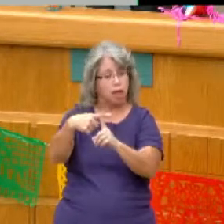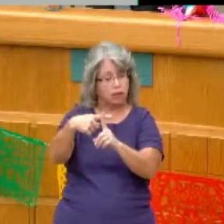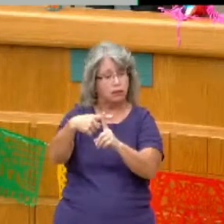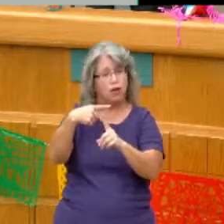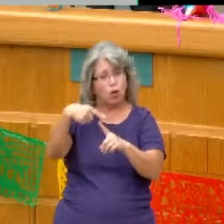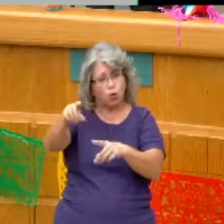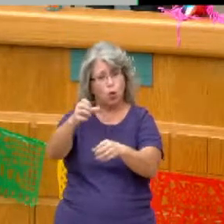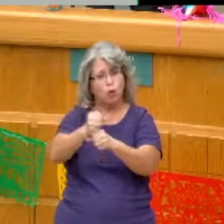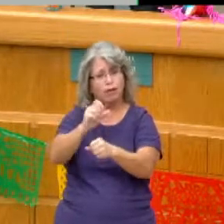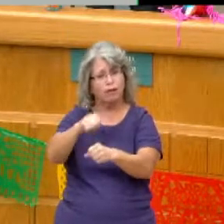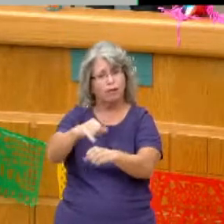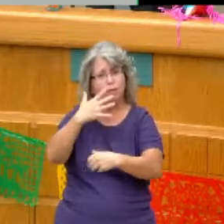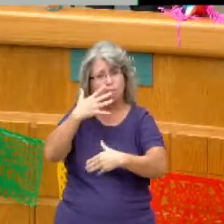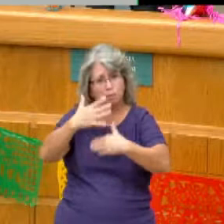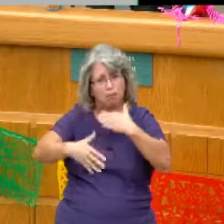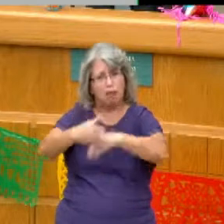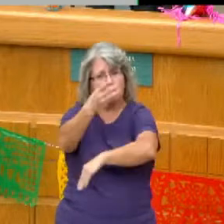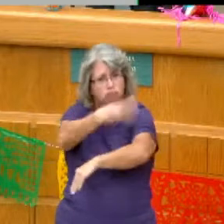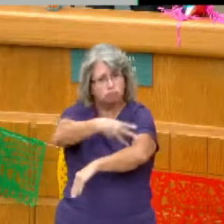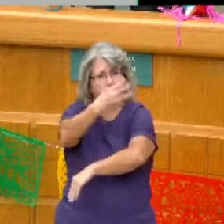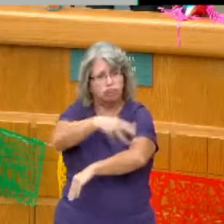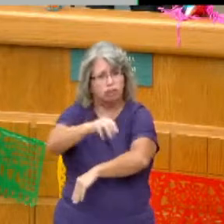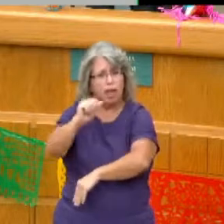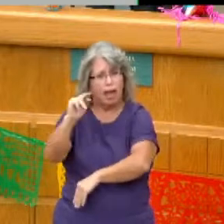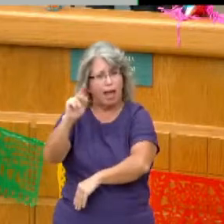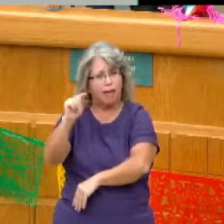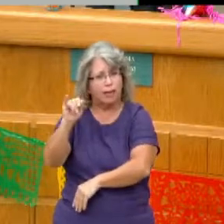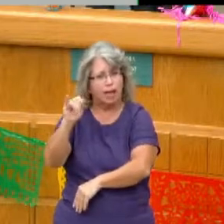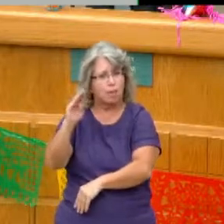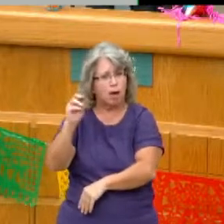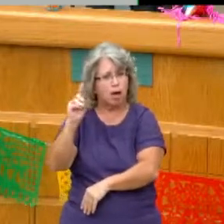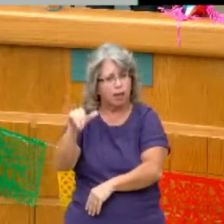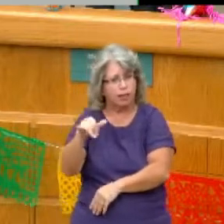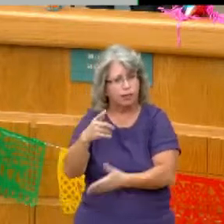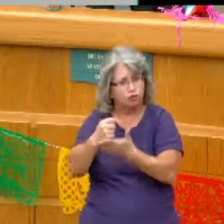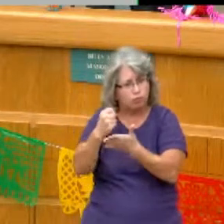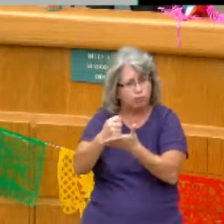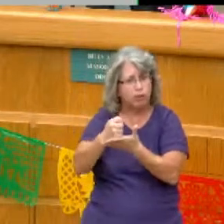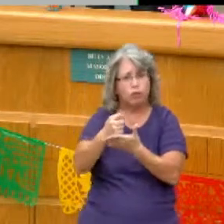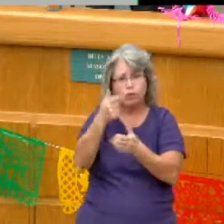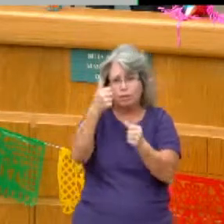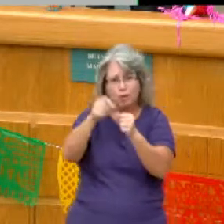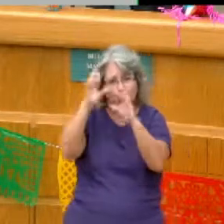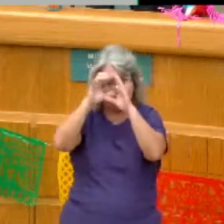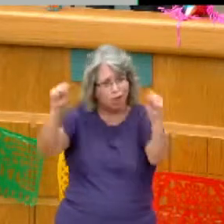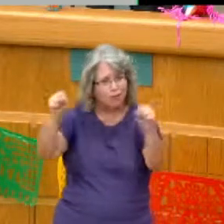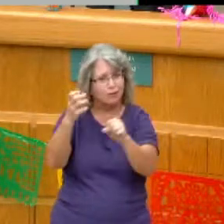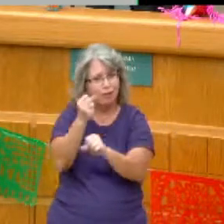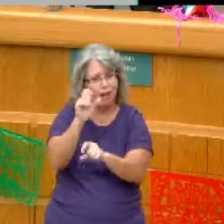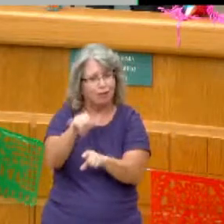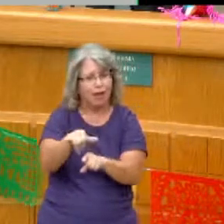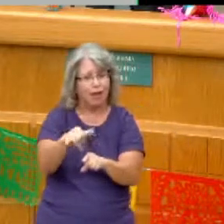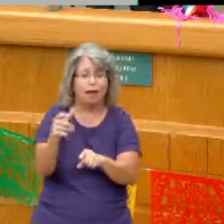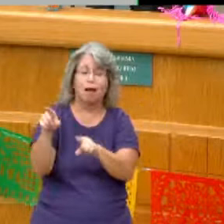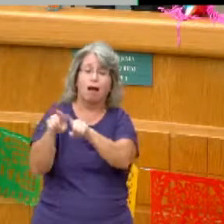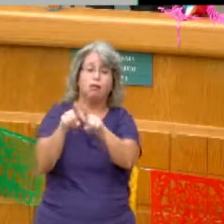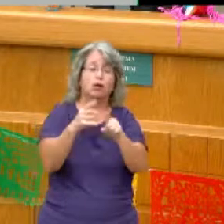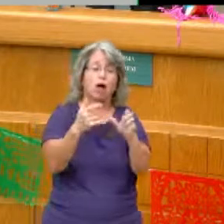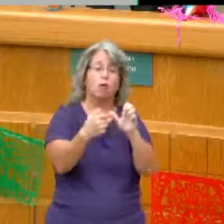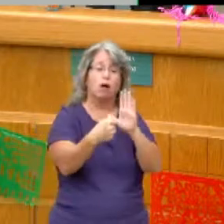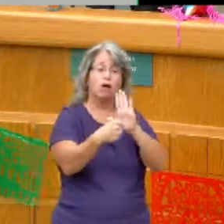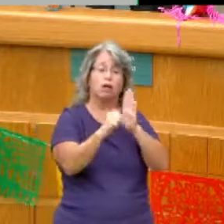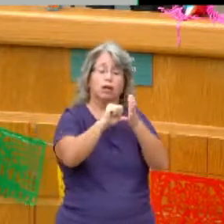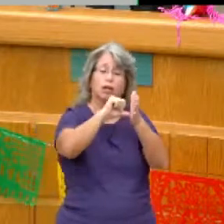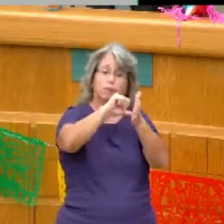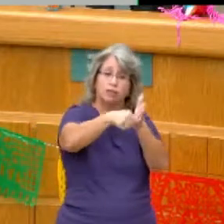Trump got these monoclonal antibodies. I also want to point out that all the presidents that are alive and former